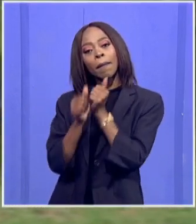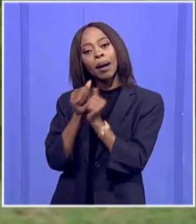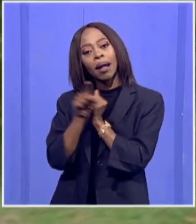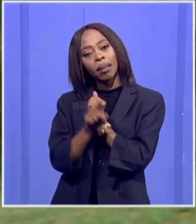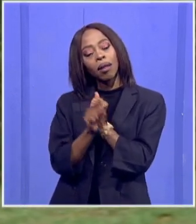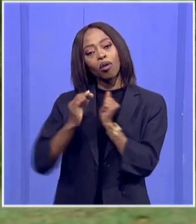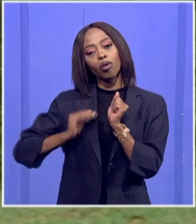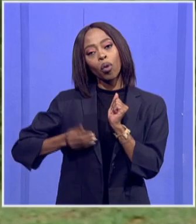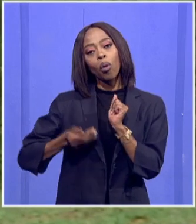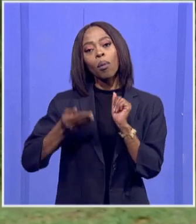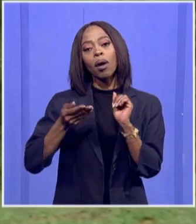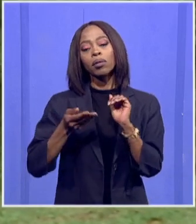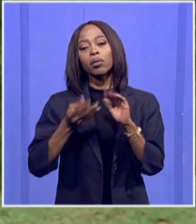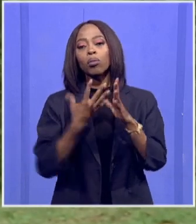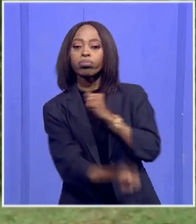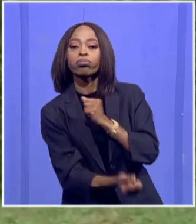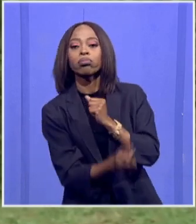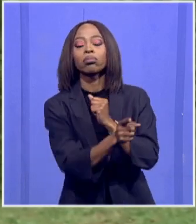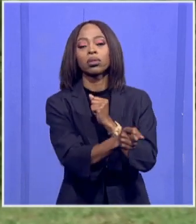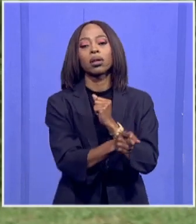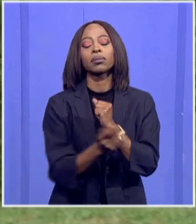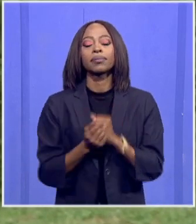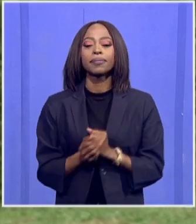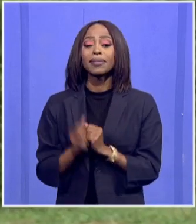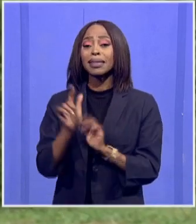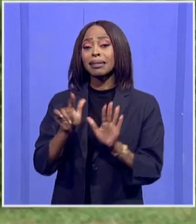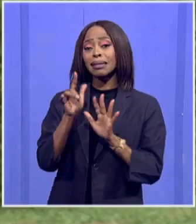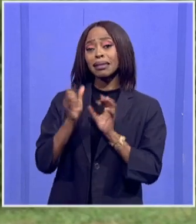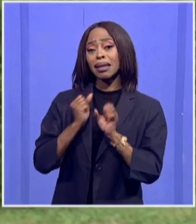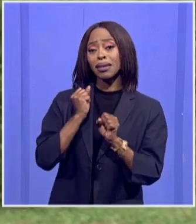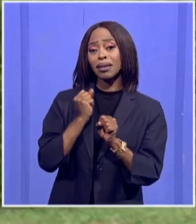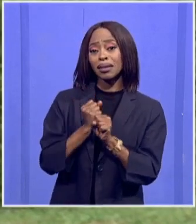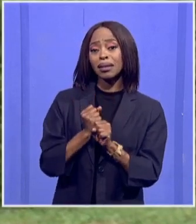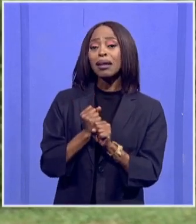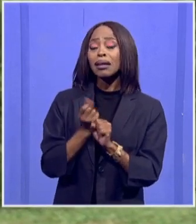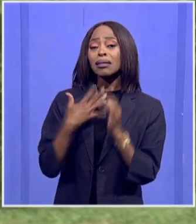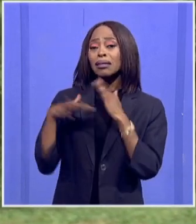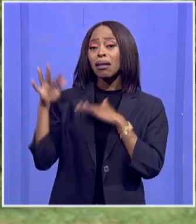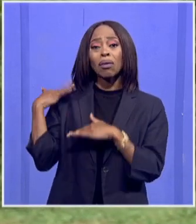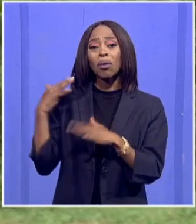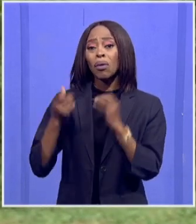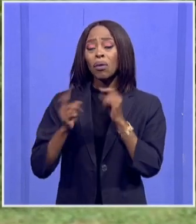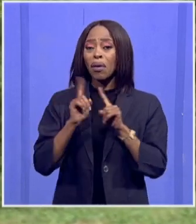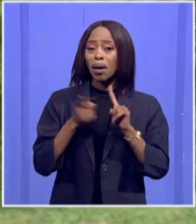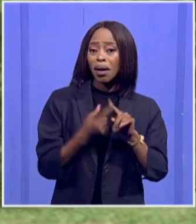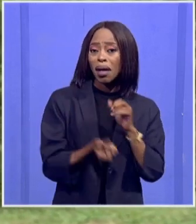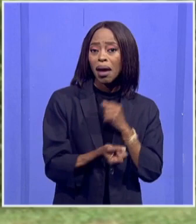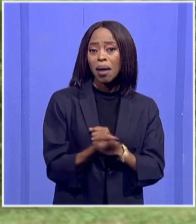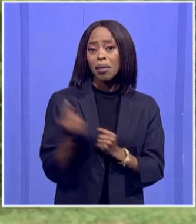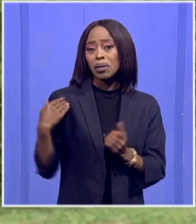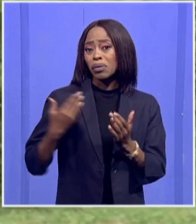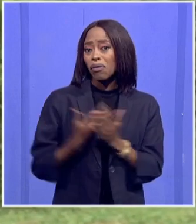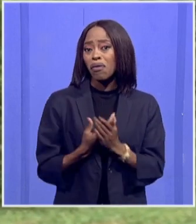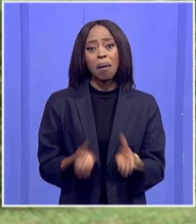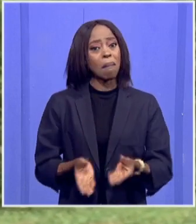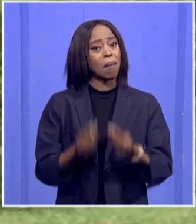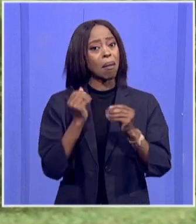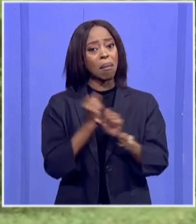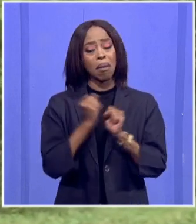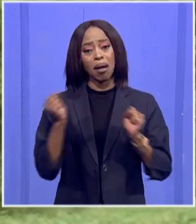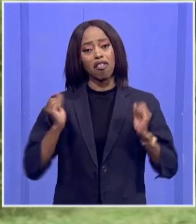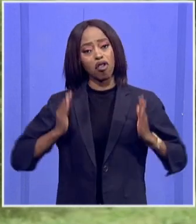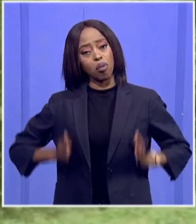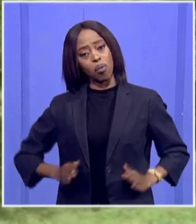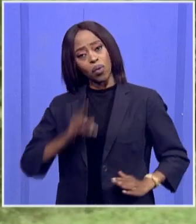talk to us about it's been 7 years, and how is the family feeling about the fact that your sister has not been brought to the surface?